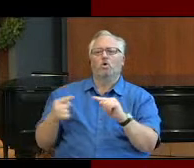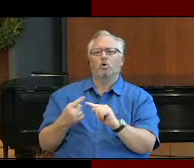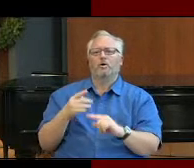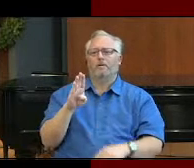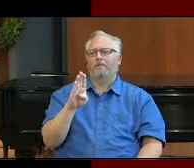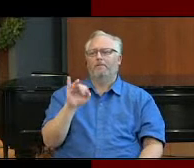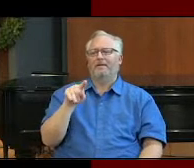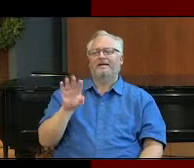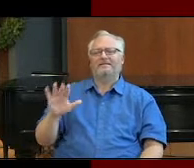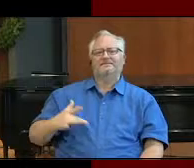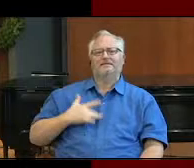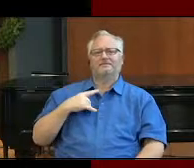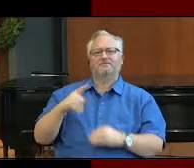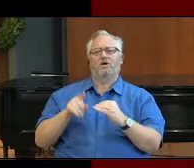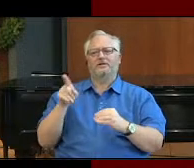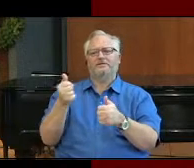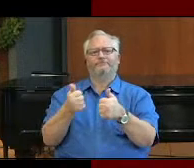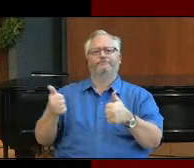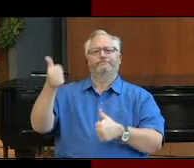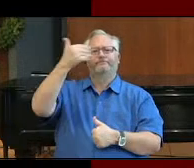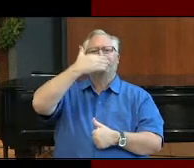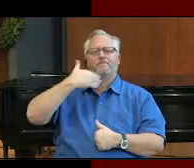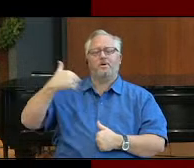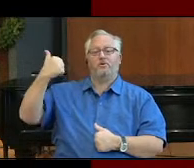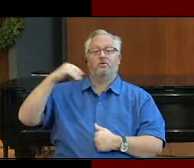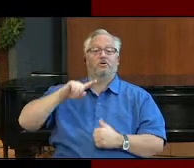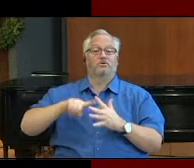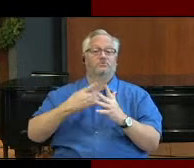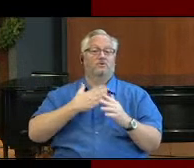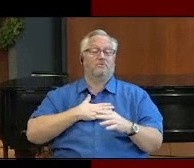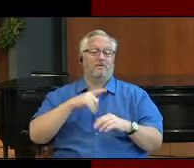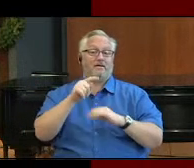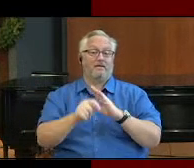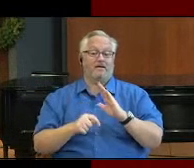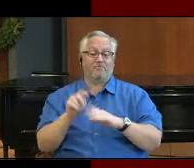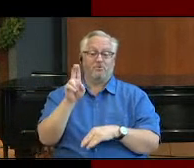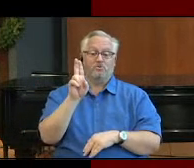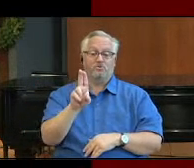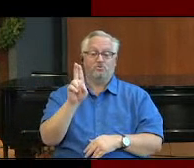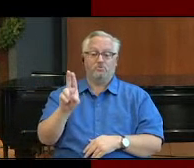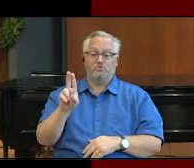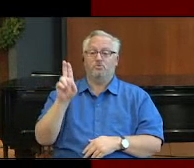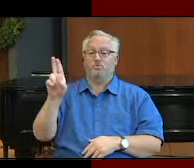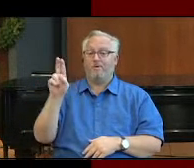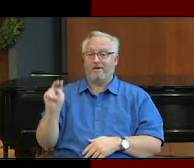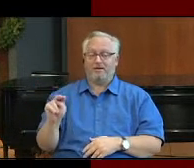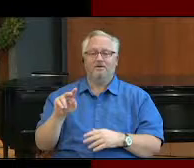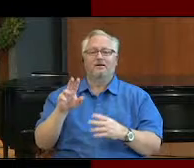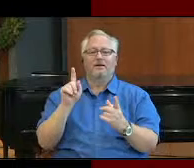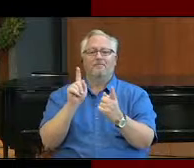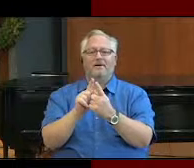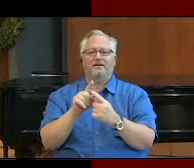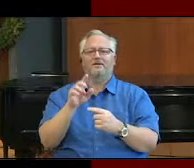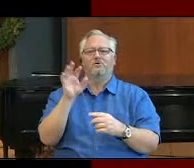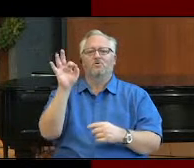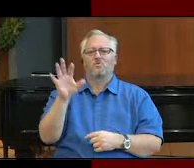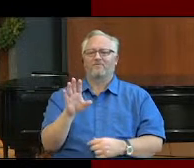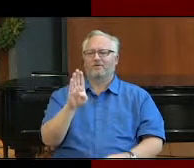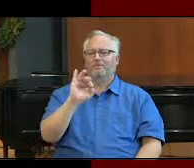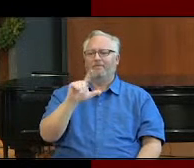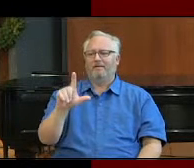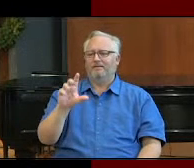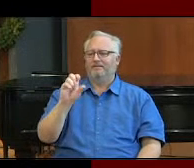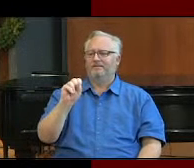of superiority. I began my time at the UU at UN by meeting Reverend Bill Sinkford in